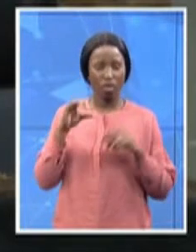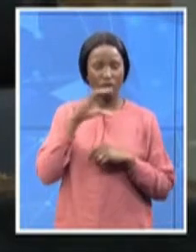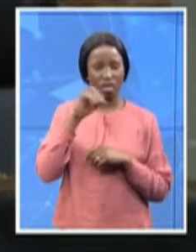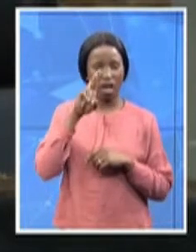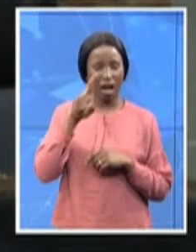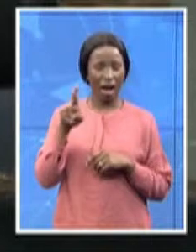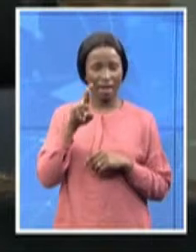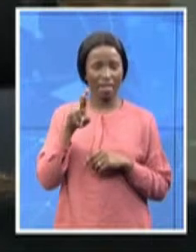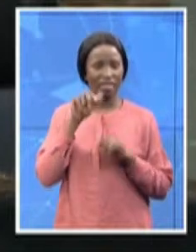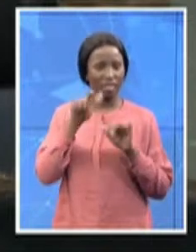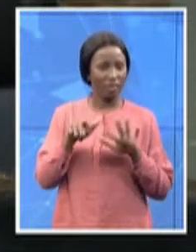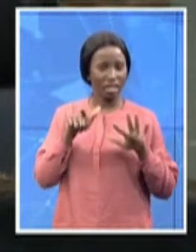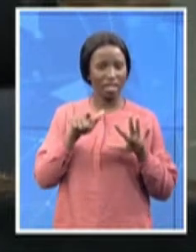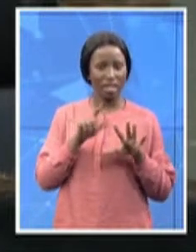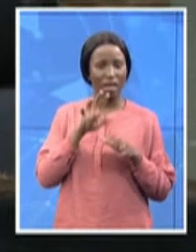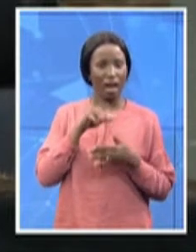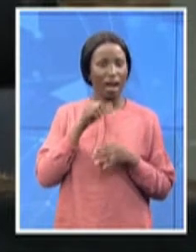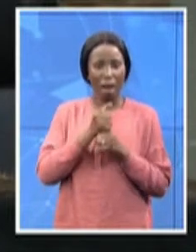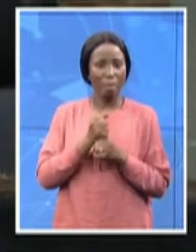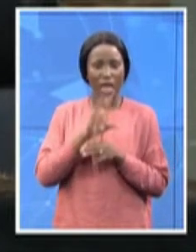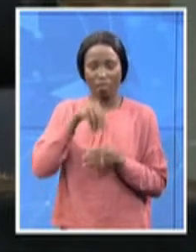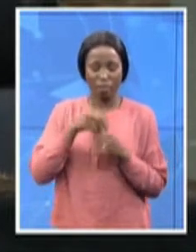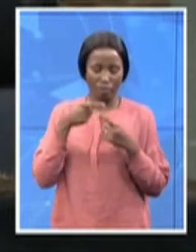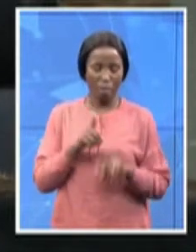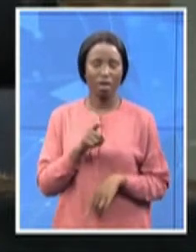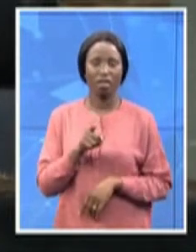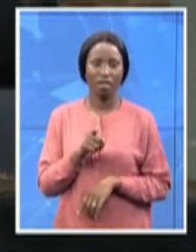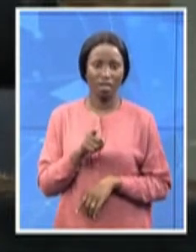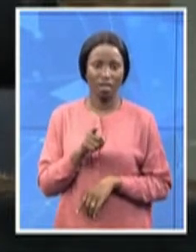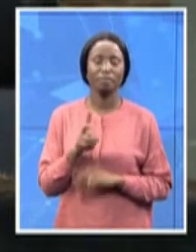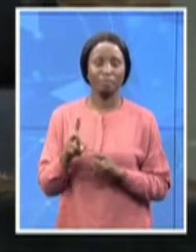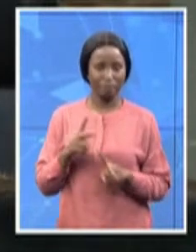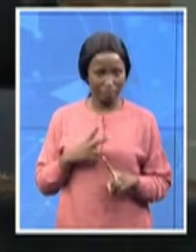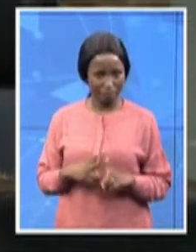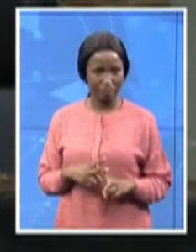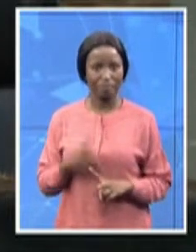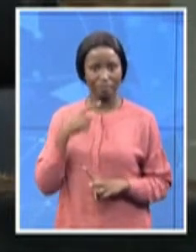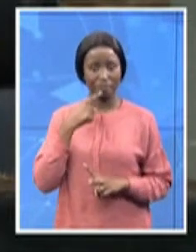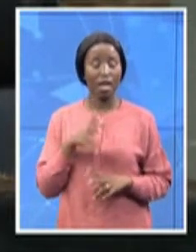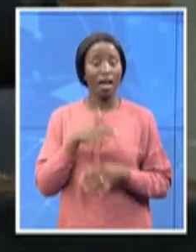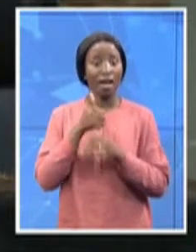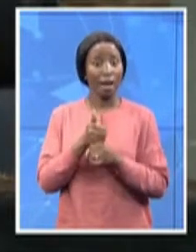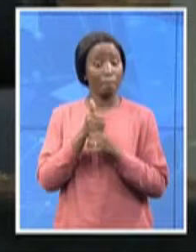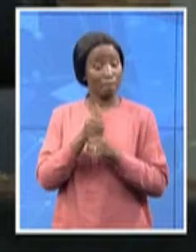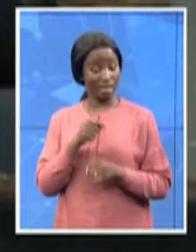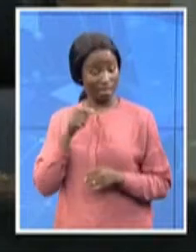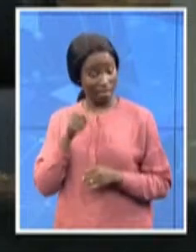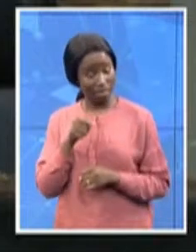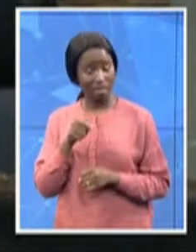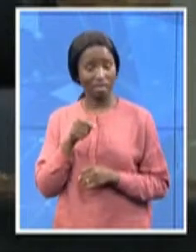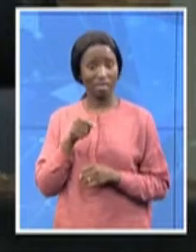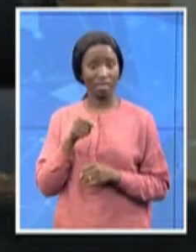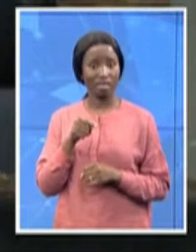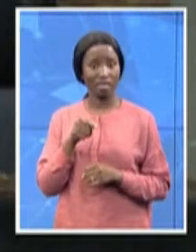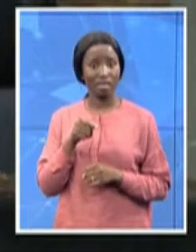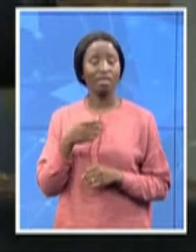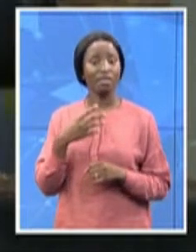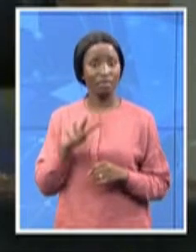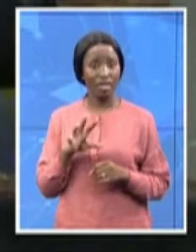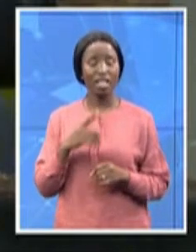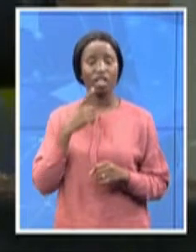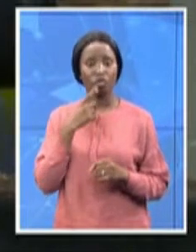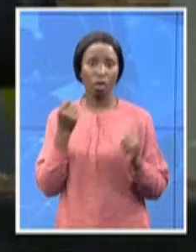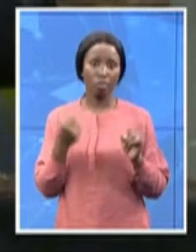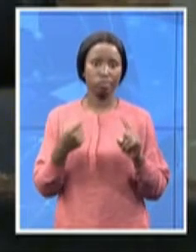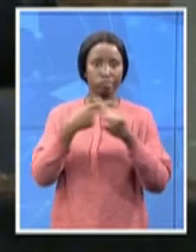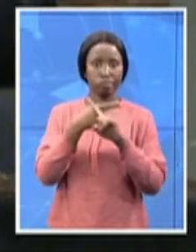in relation to the affairs of that campaign as constituting a breach of the Code, which was the legal